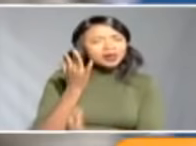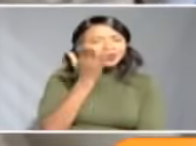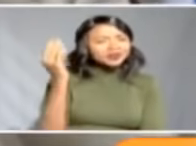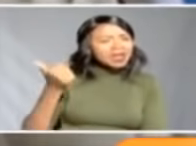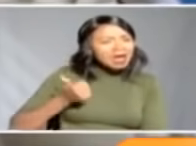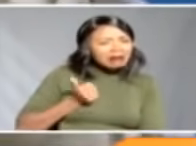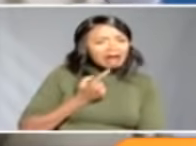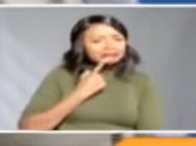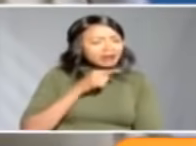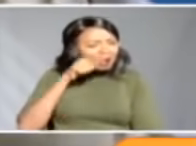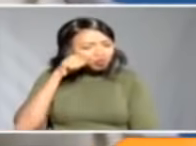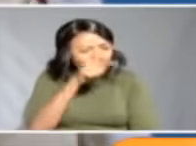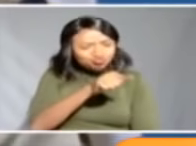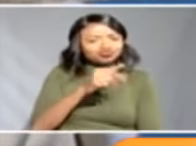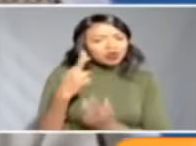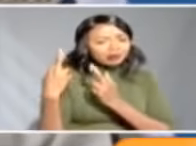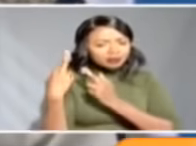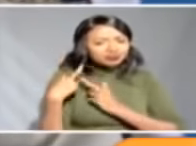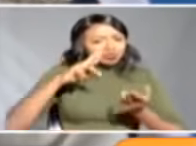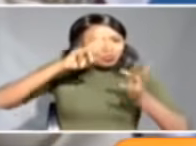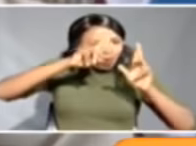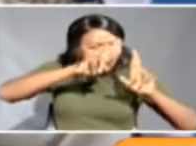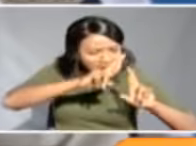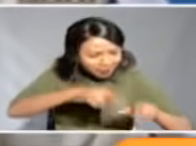umewa defile.